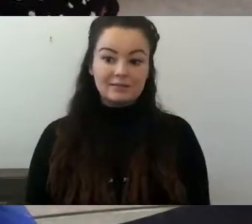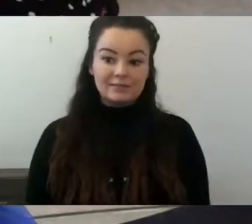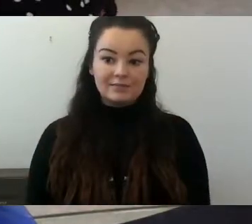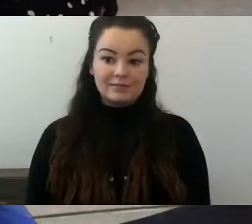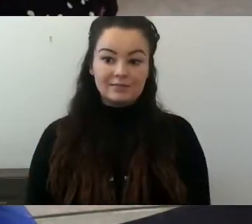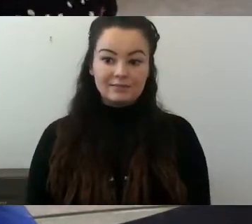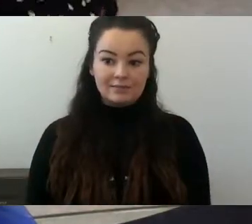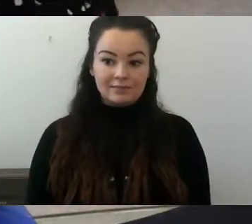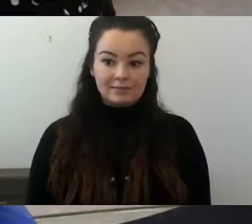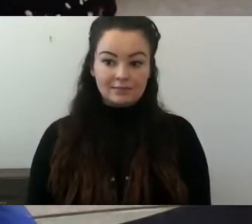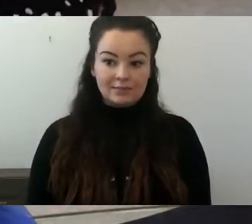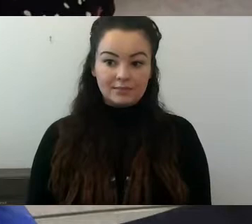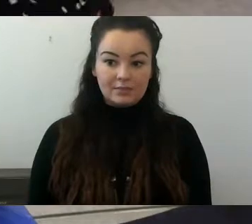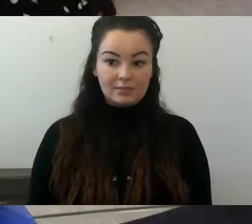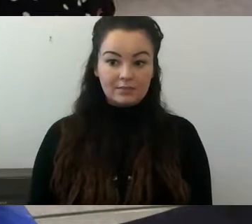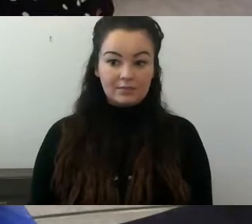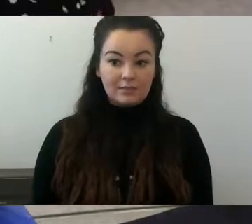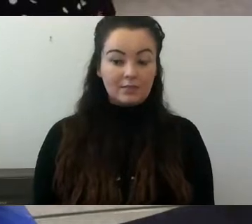Do some dabbing,